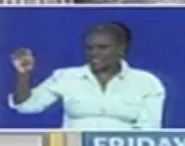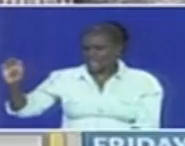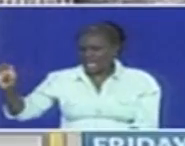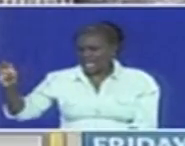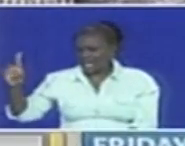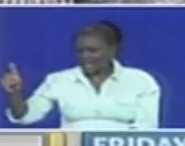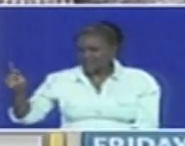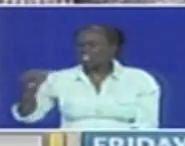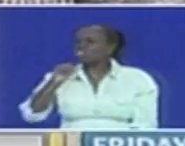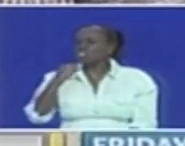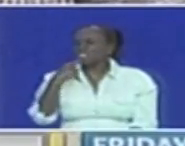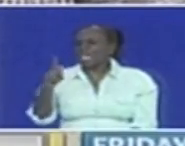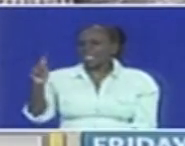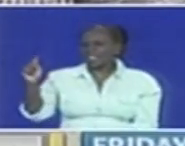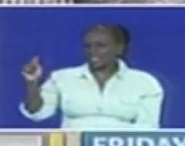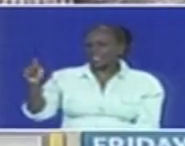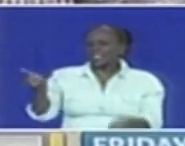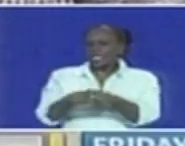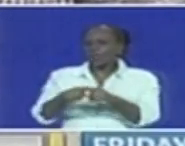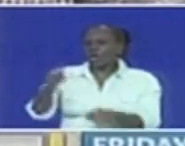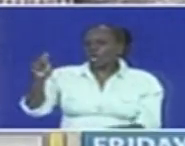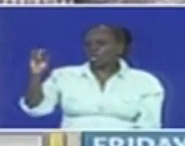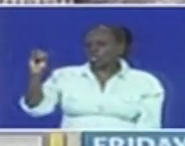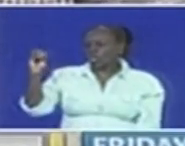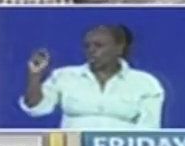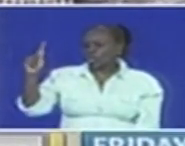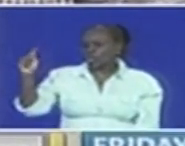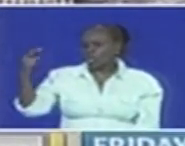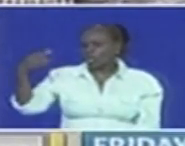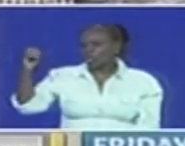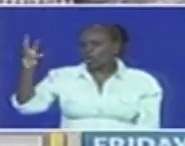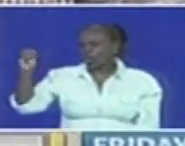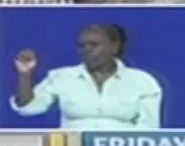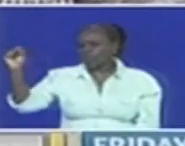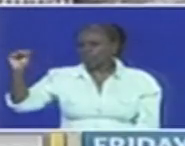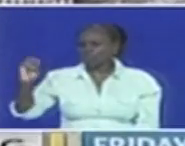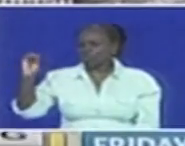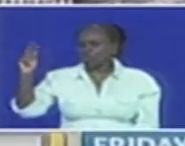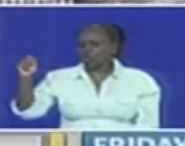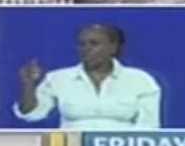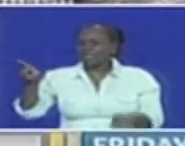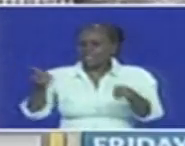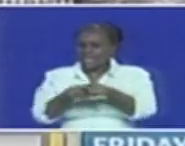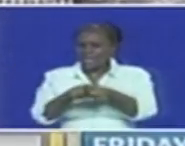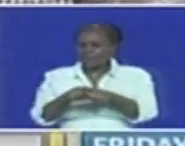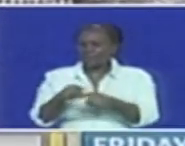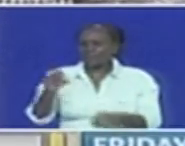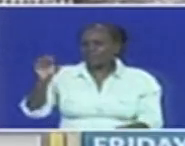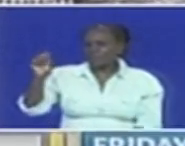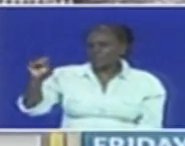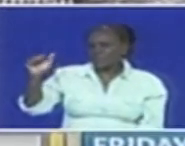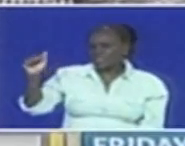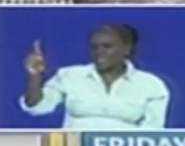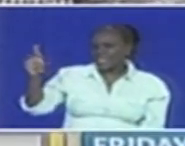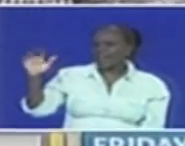Esther. Mm-hmm. We also say Thompson, not Thompson. Mm-hmm. And we have the name Sarah. We don't say Sarah. Mm-hmm.